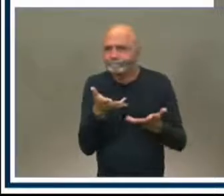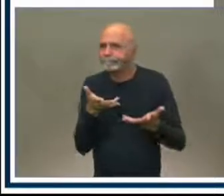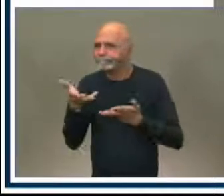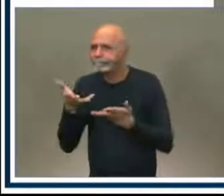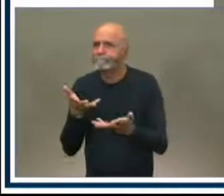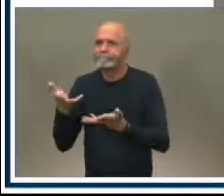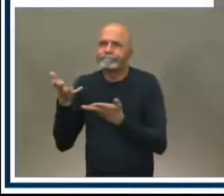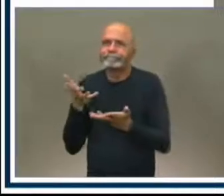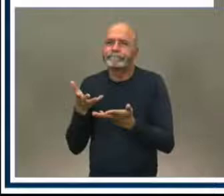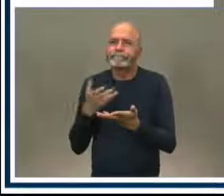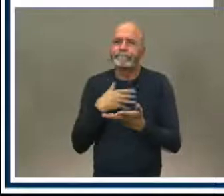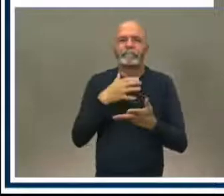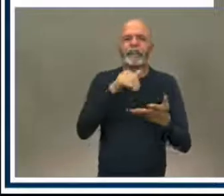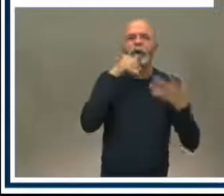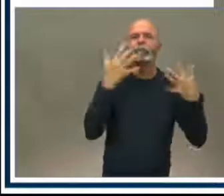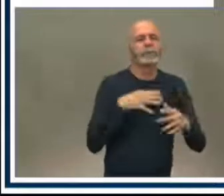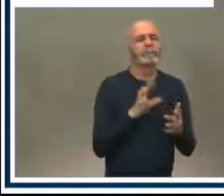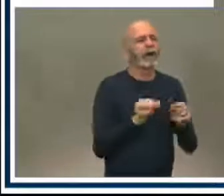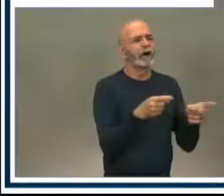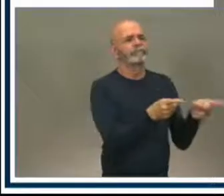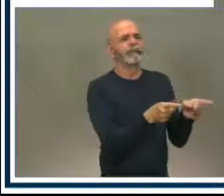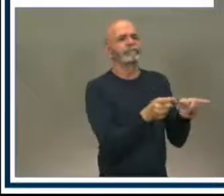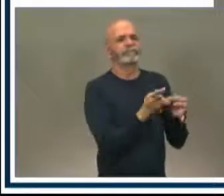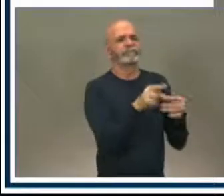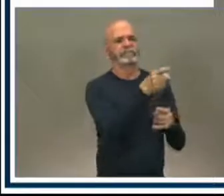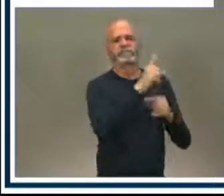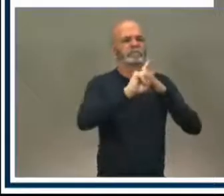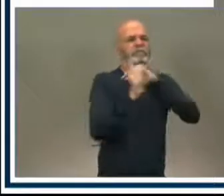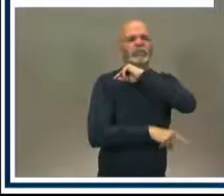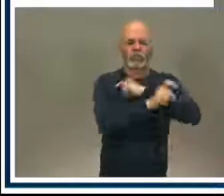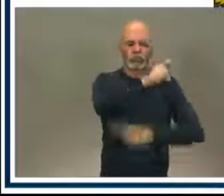focus on what has happened and whether they should be penalized for that or not.